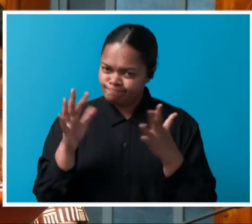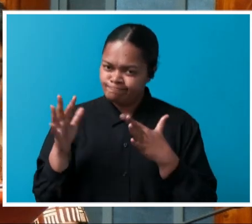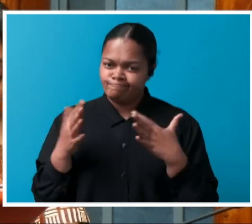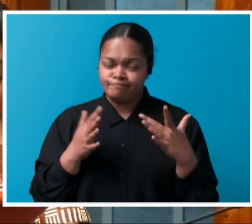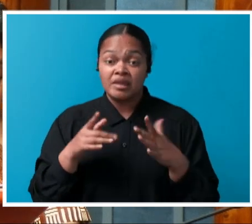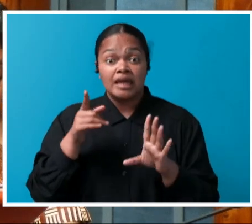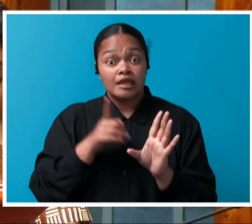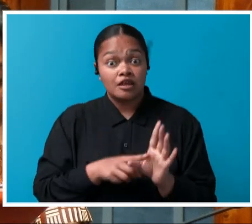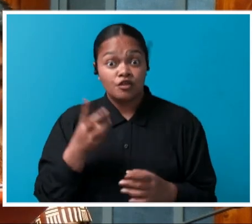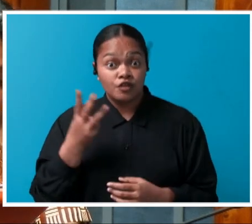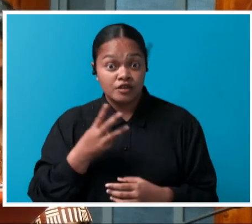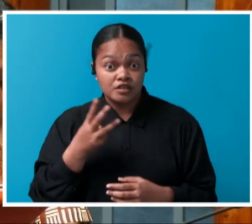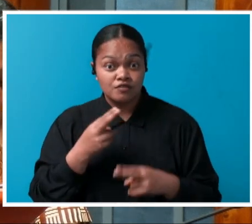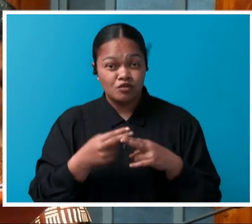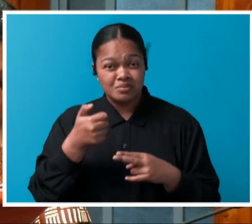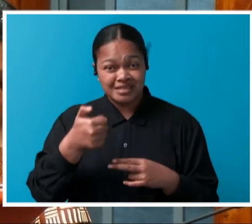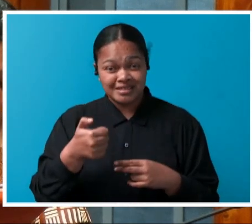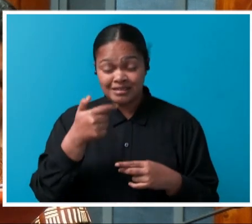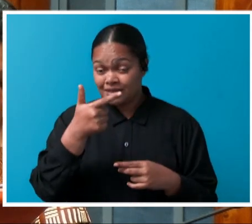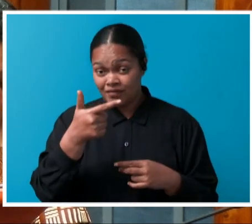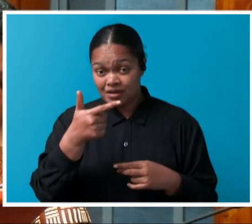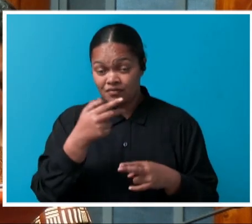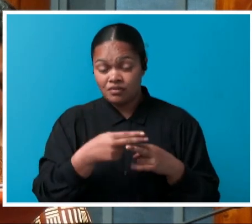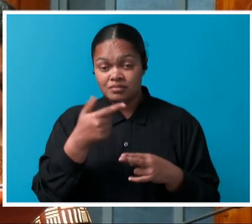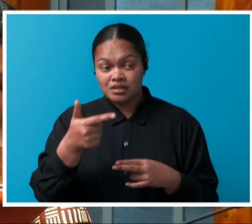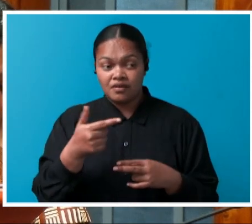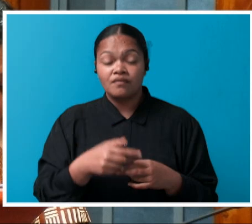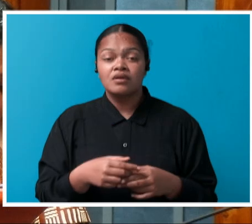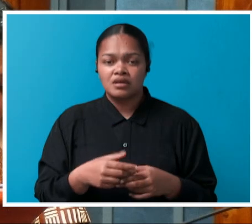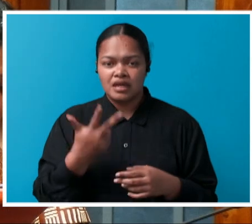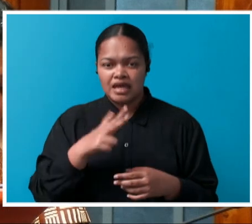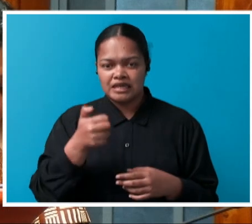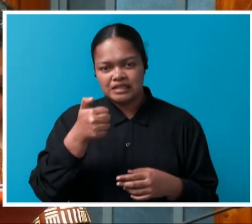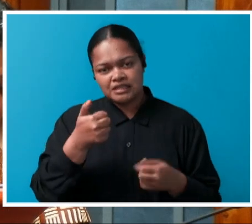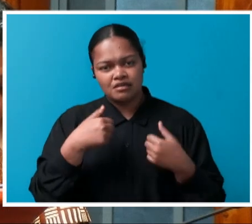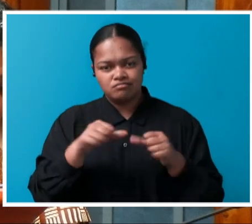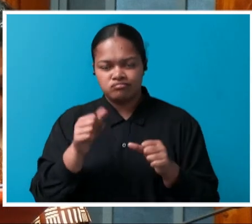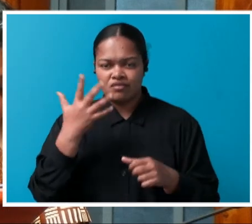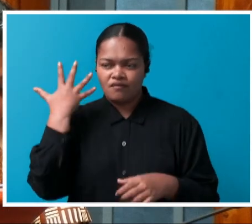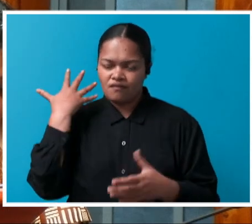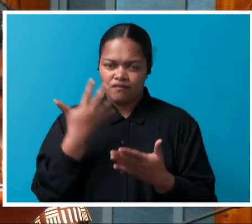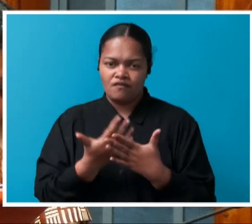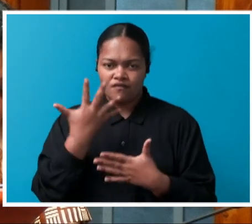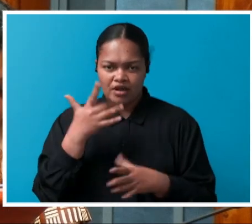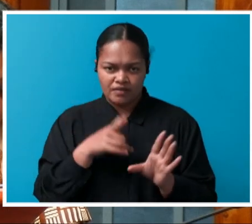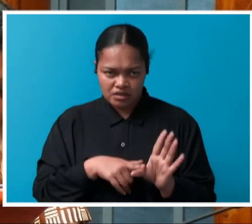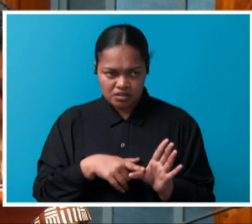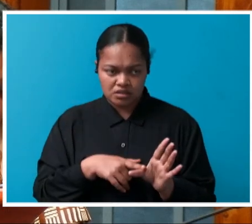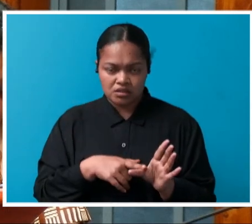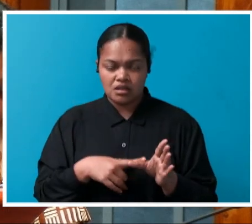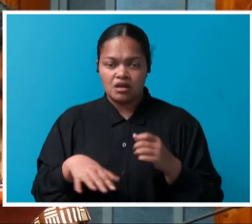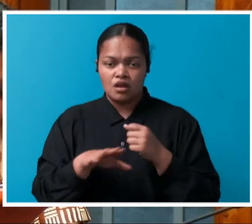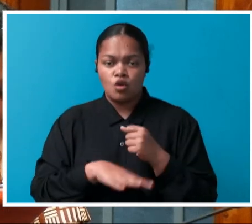13 certificate examination, an average of 86% has been achieved over the past 5 years, with the lowest of